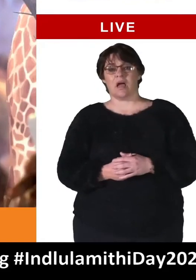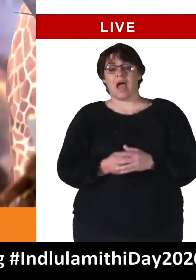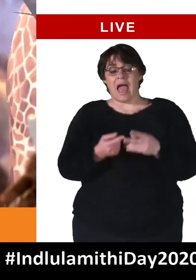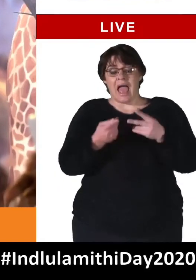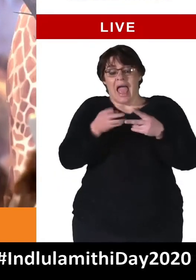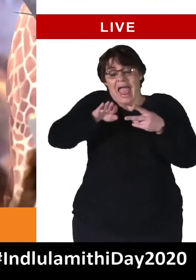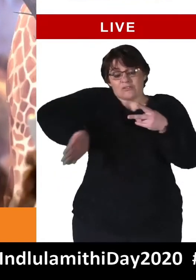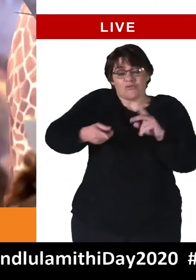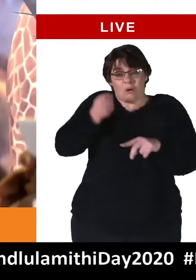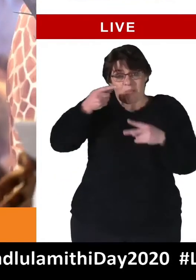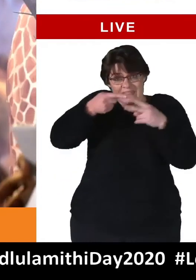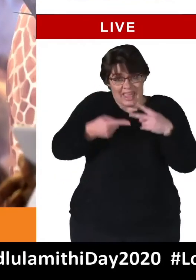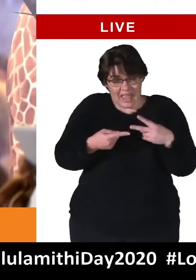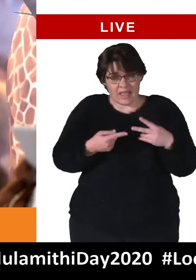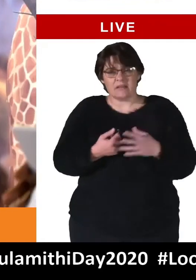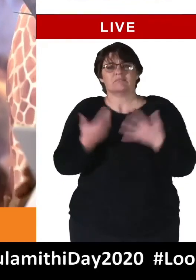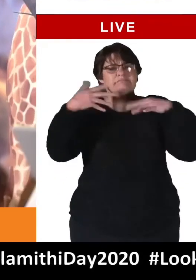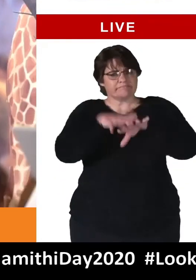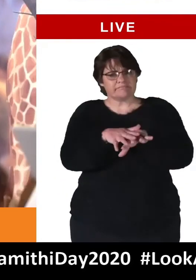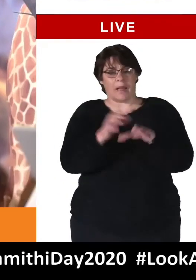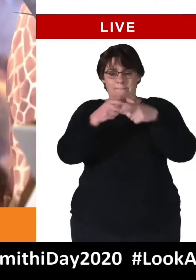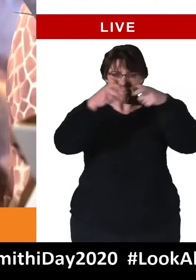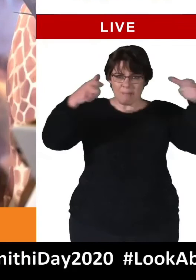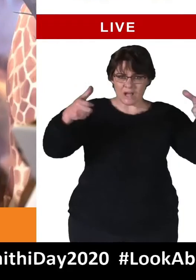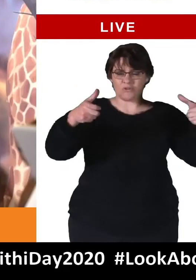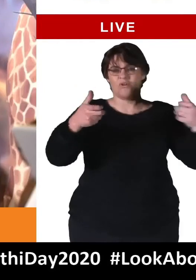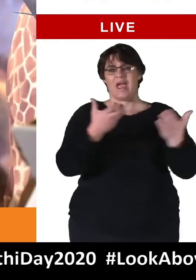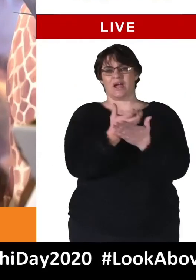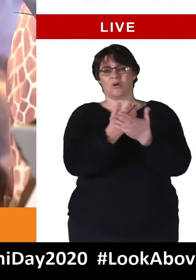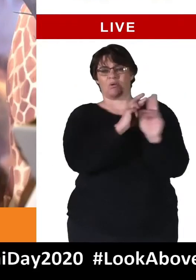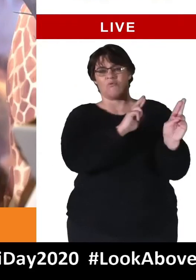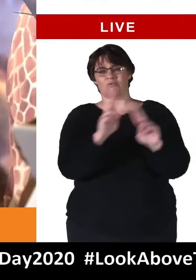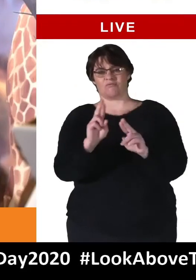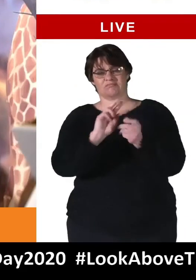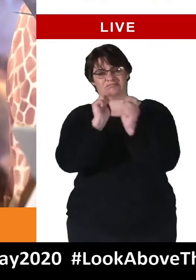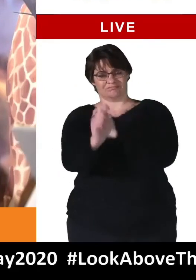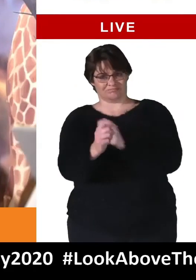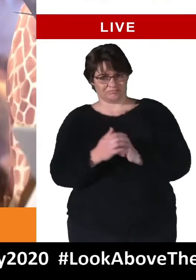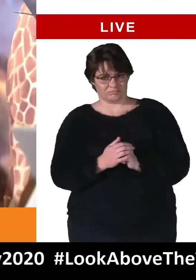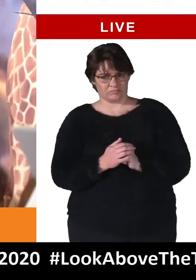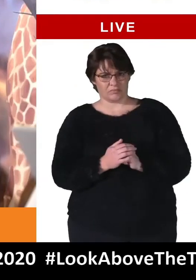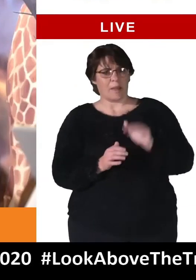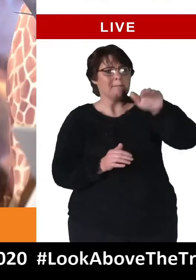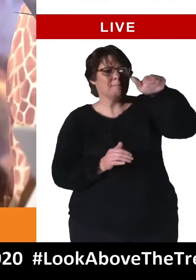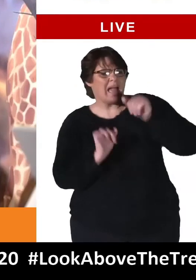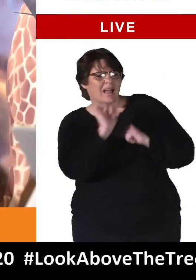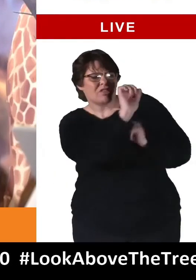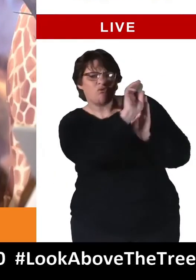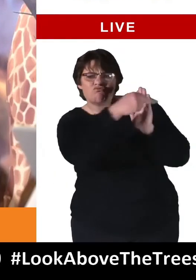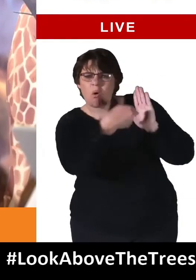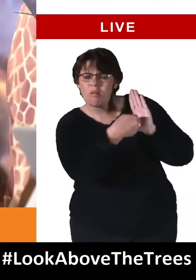Excluded from that, in the main, is the macroeconomic reform. What the role of the bank would